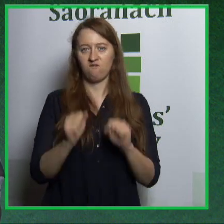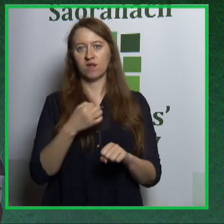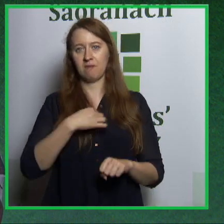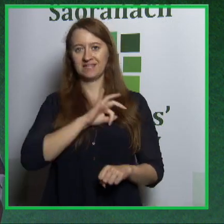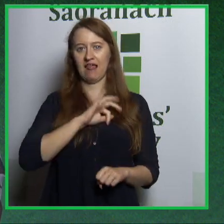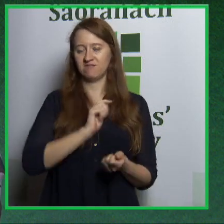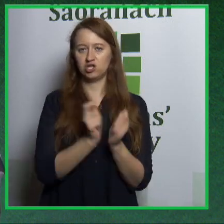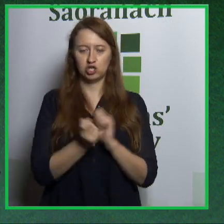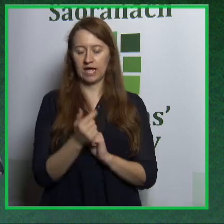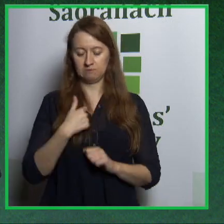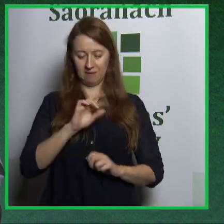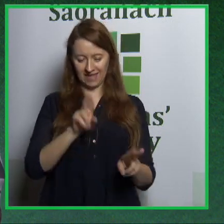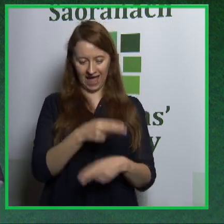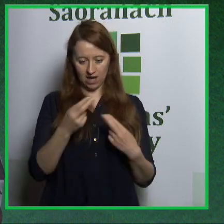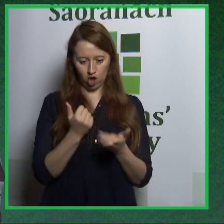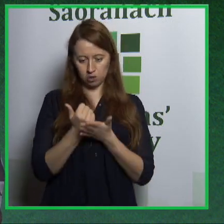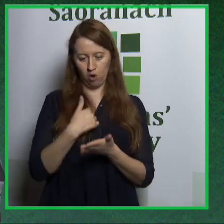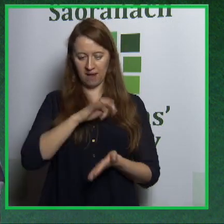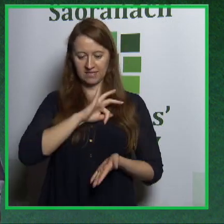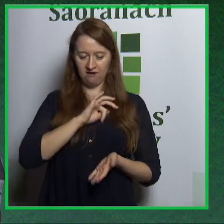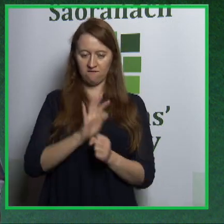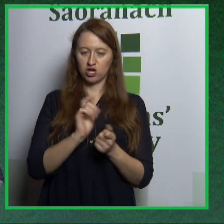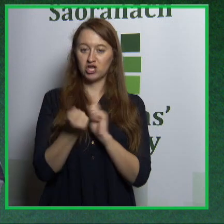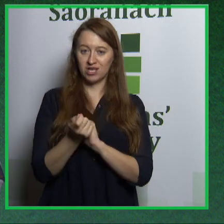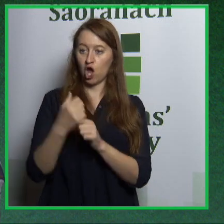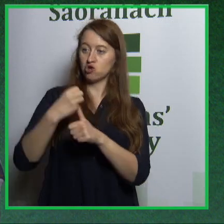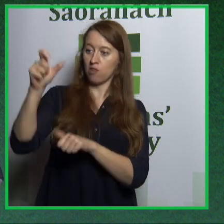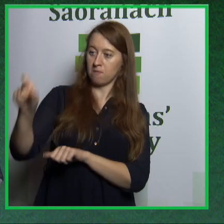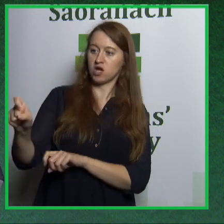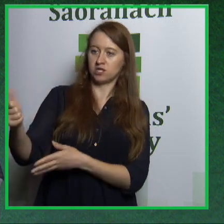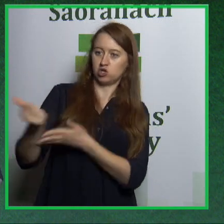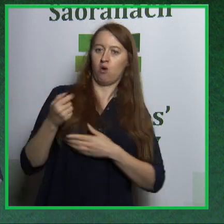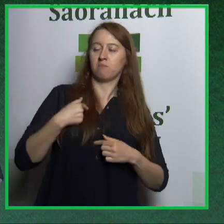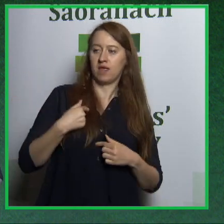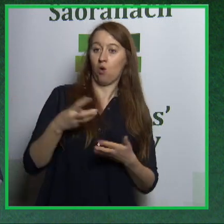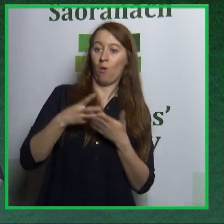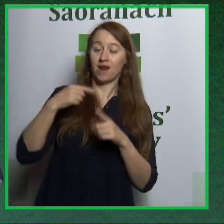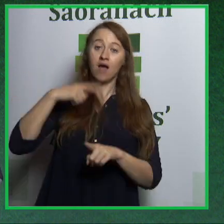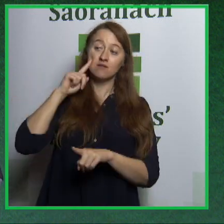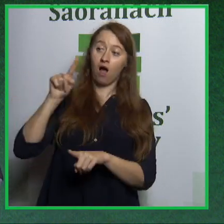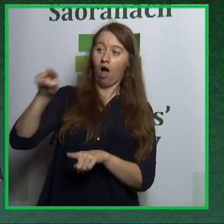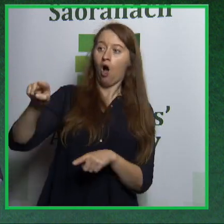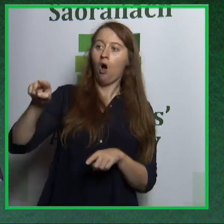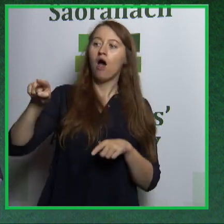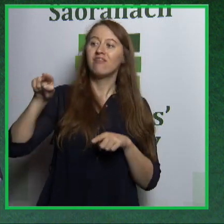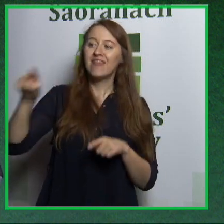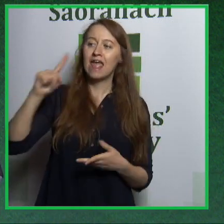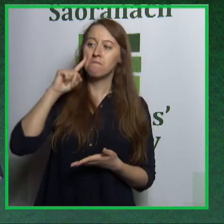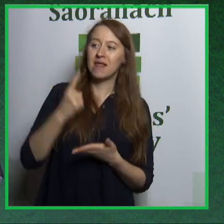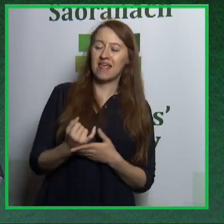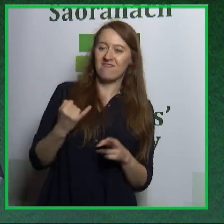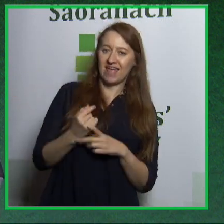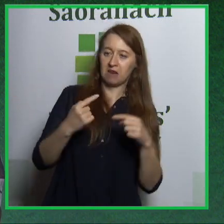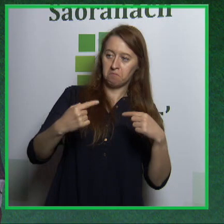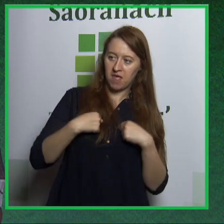me. So when I seen somebody believing in me, I start to get that belief in myself.